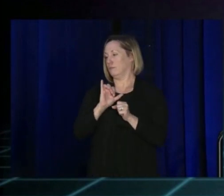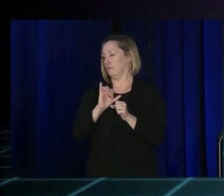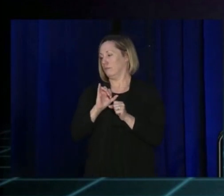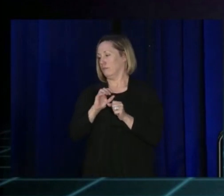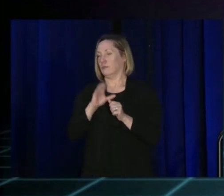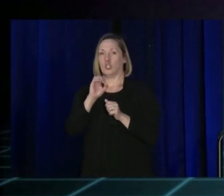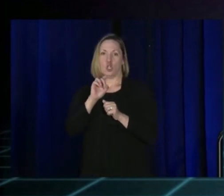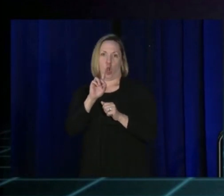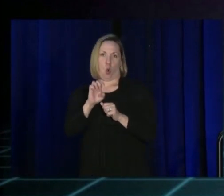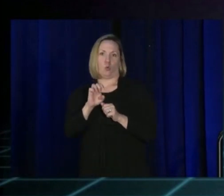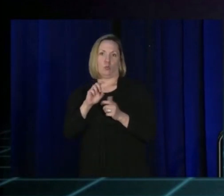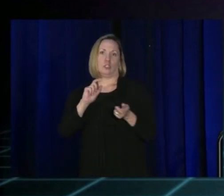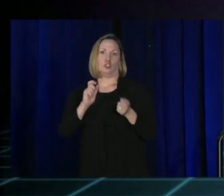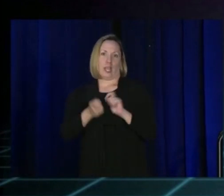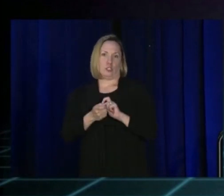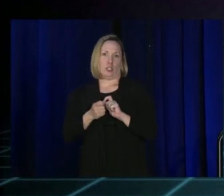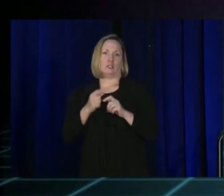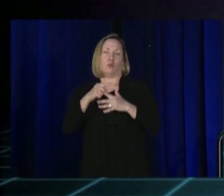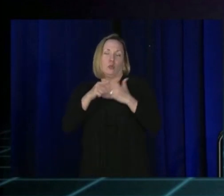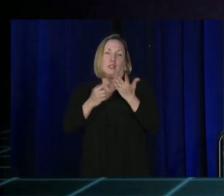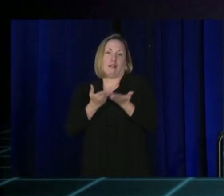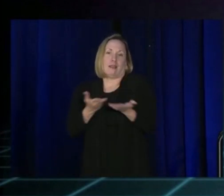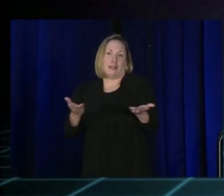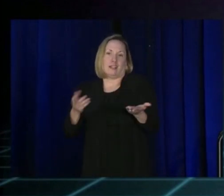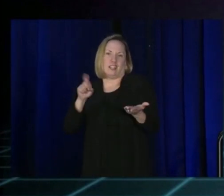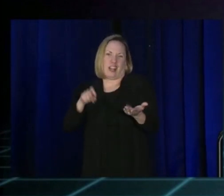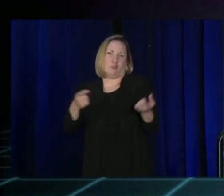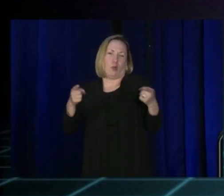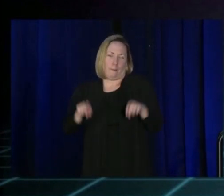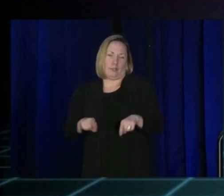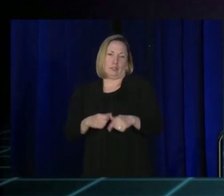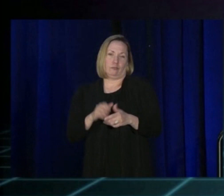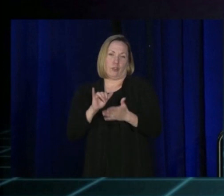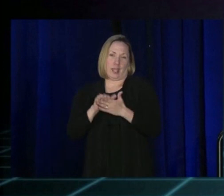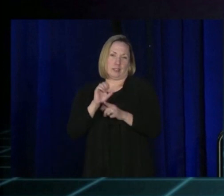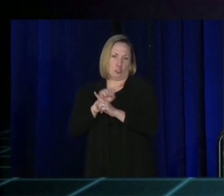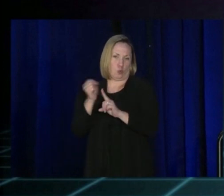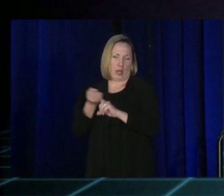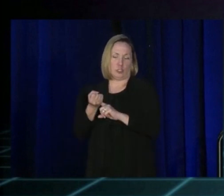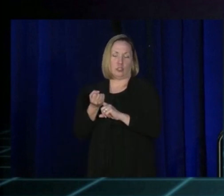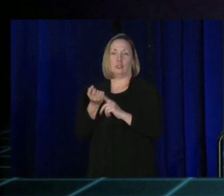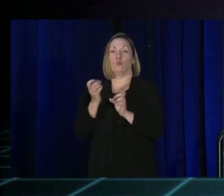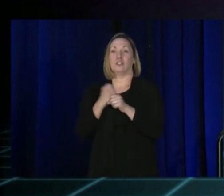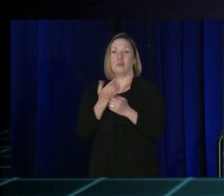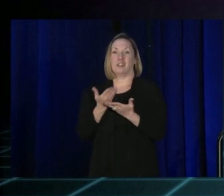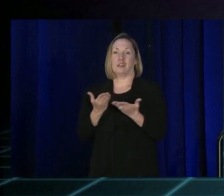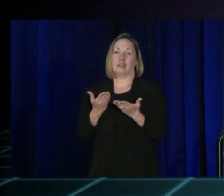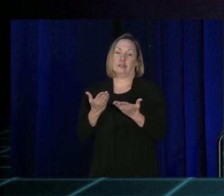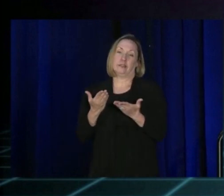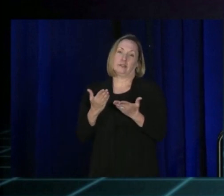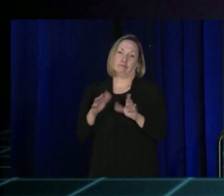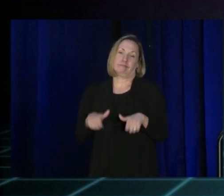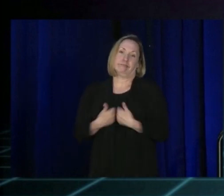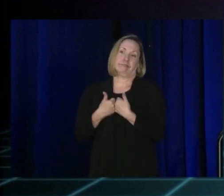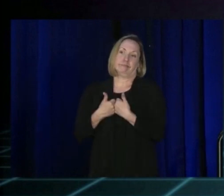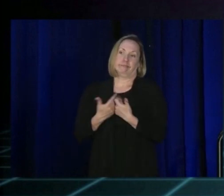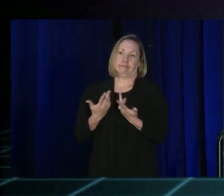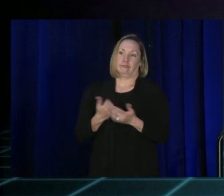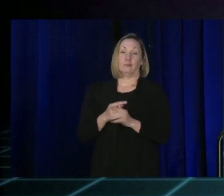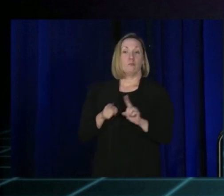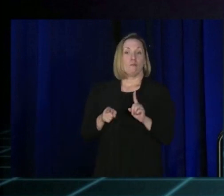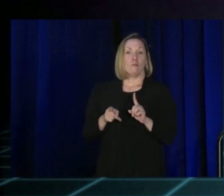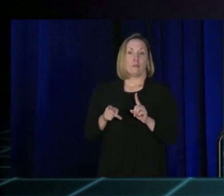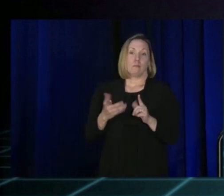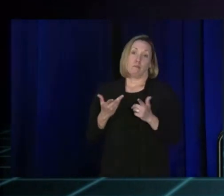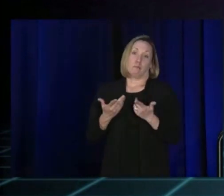changing. So there's a lot of things that have to happen in that situation, which makes things really difficult, but it was kind of